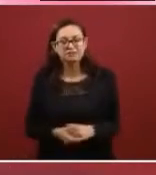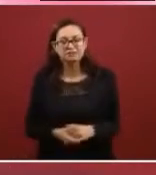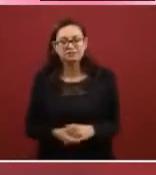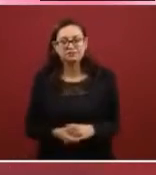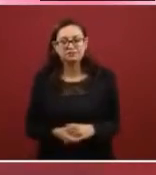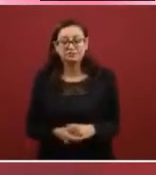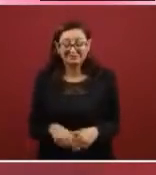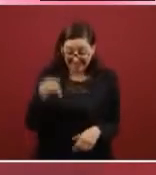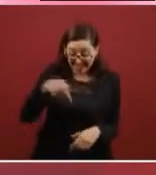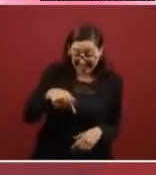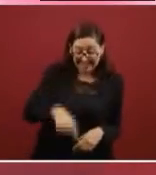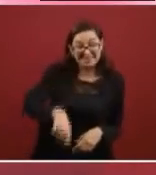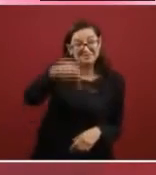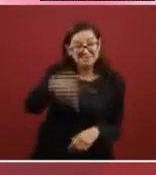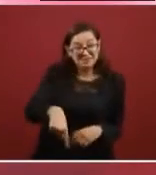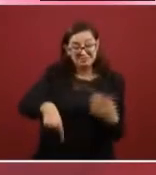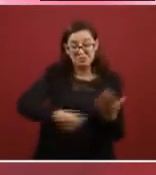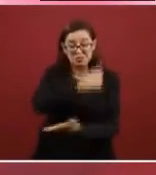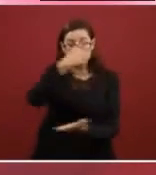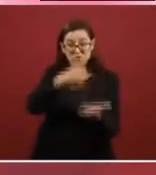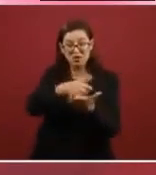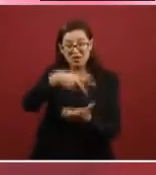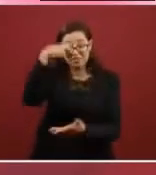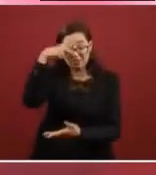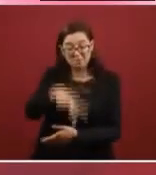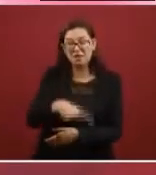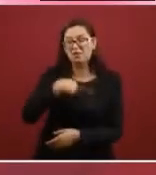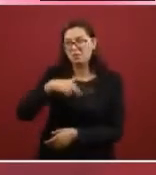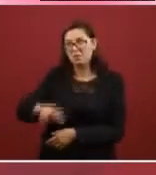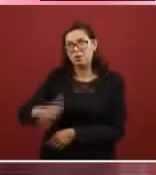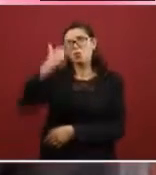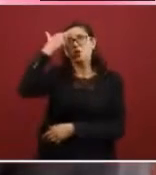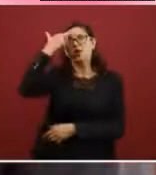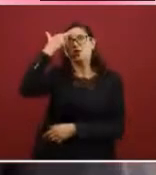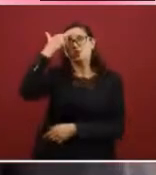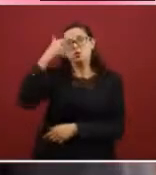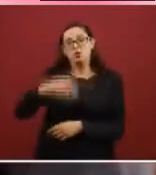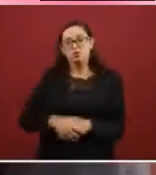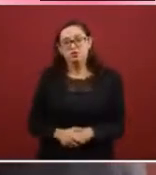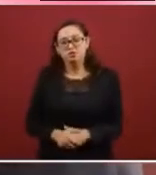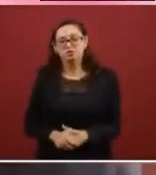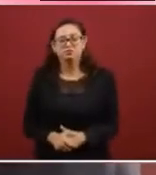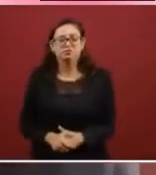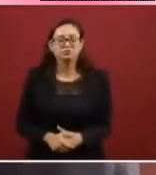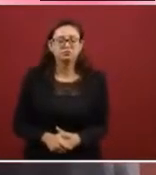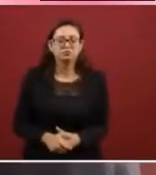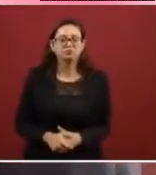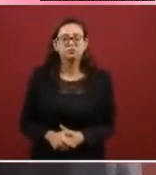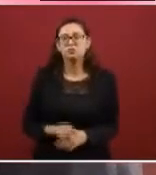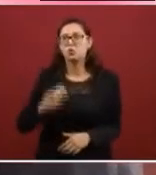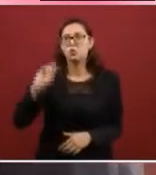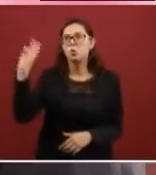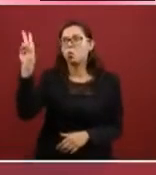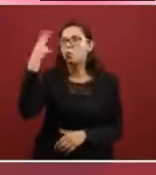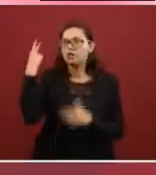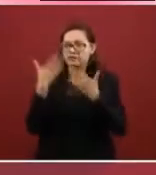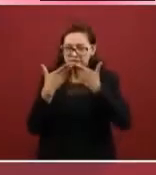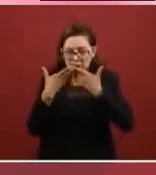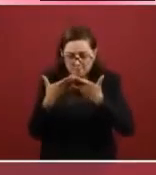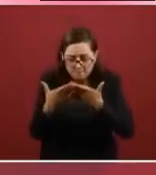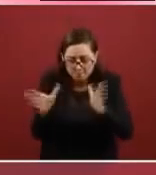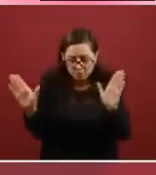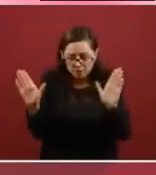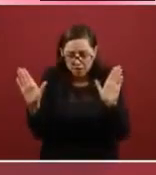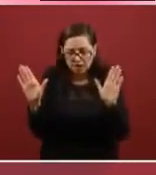aquí en la ciudad, here de in México, the city of Mexico, yo recuerdo, I recall que no se hacía una universidad pública that they hadn't made a public university